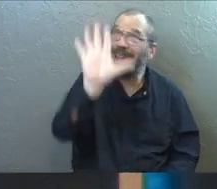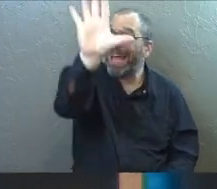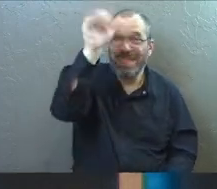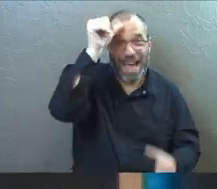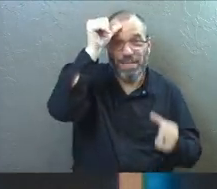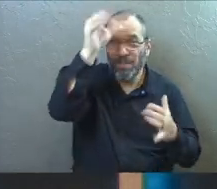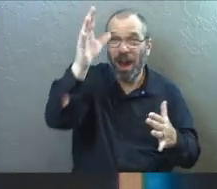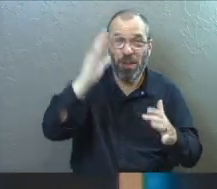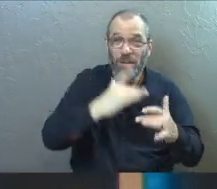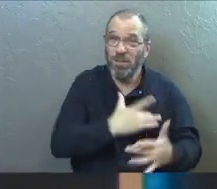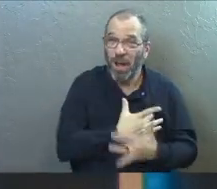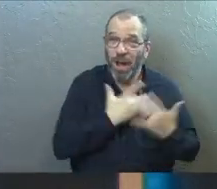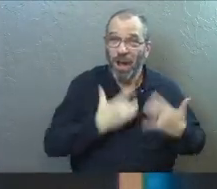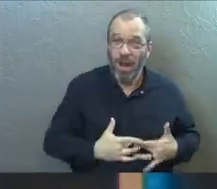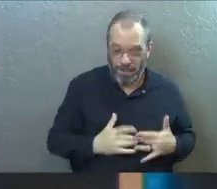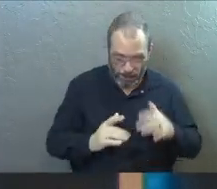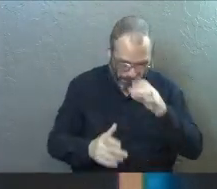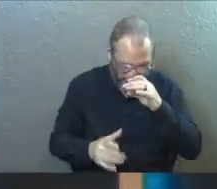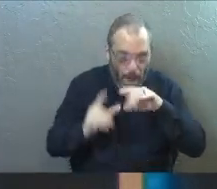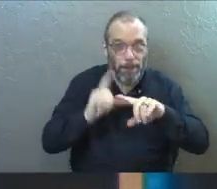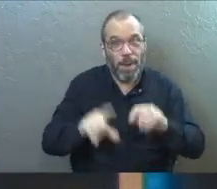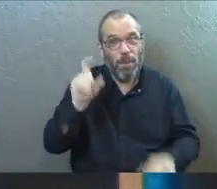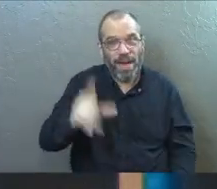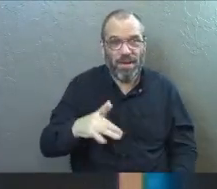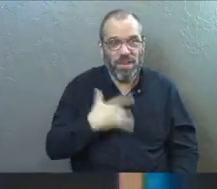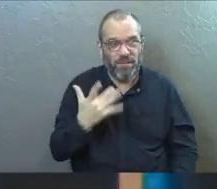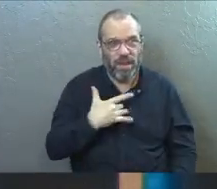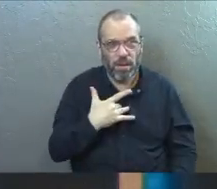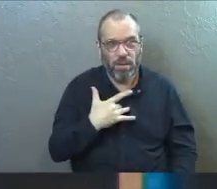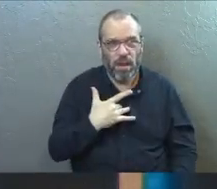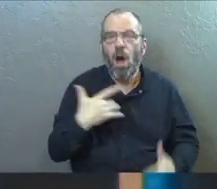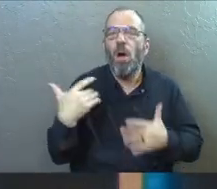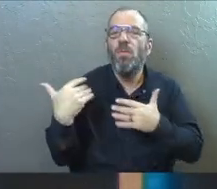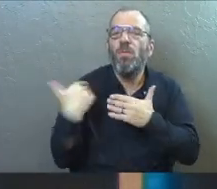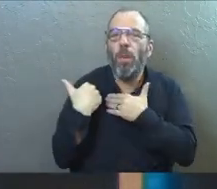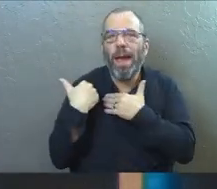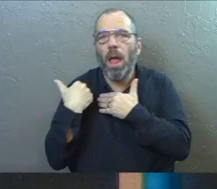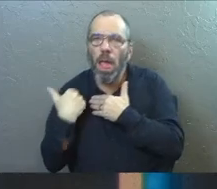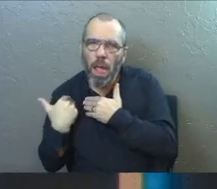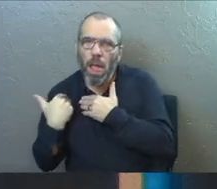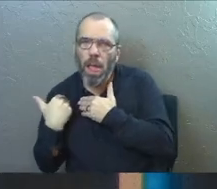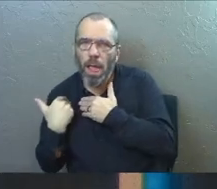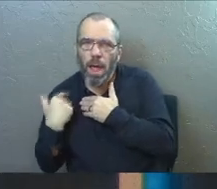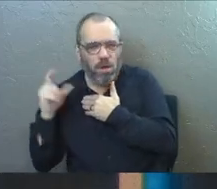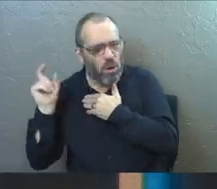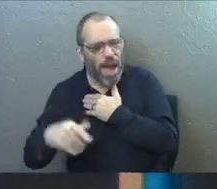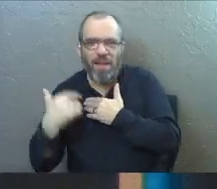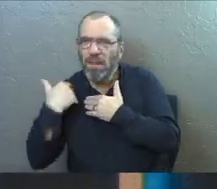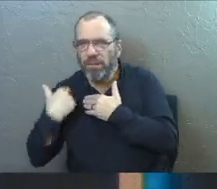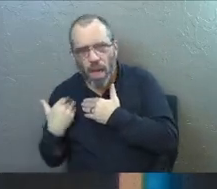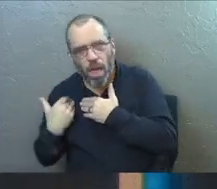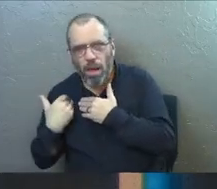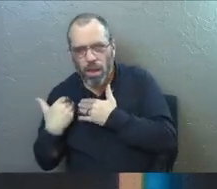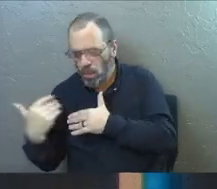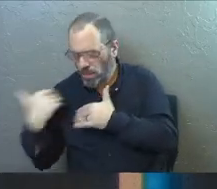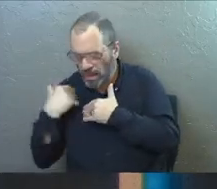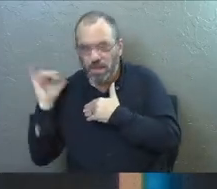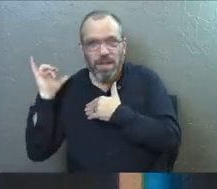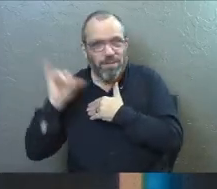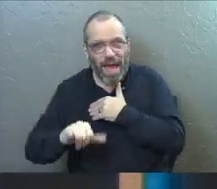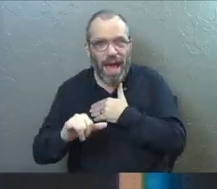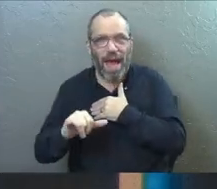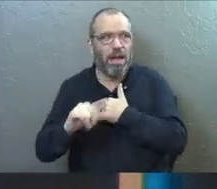for you, by the way. And we're going to get into that. But we have to feel the weight. We have to feel the responsibility that is